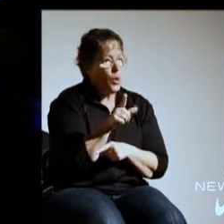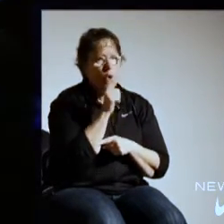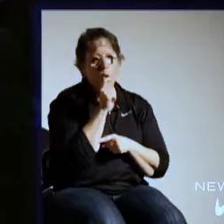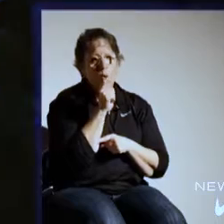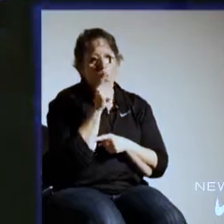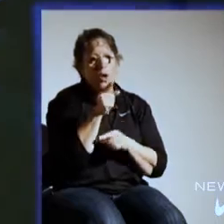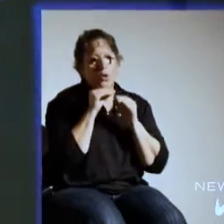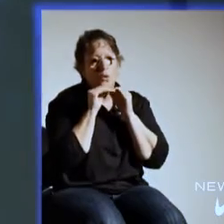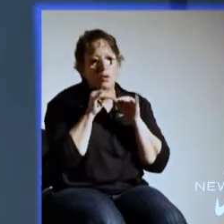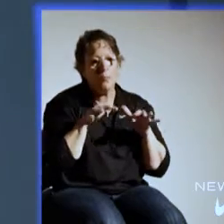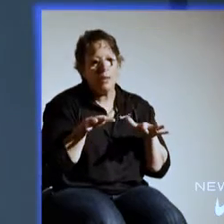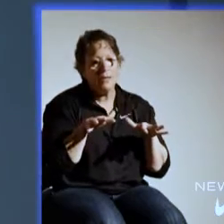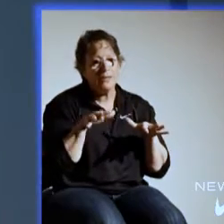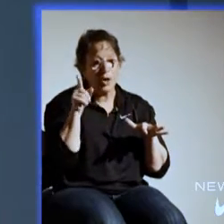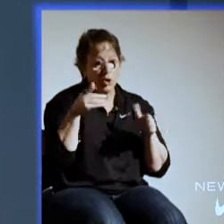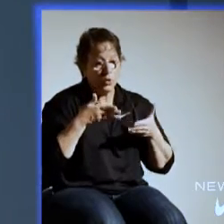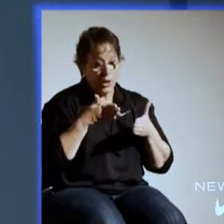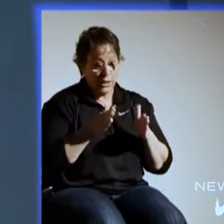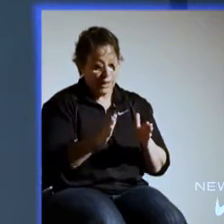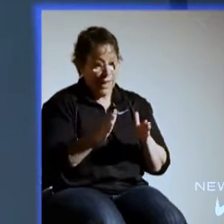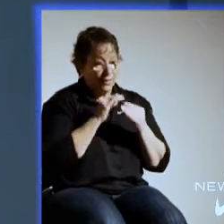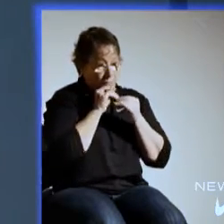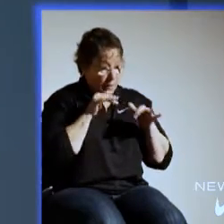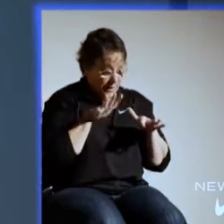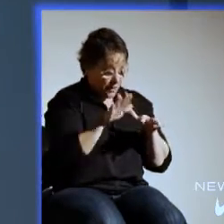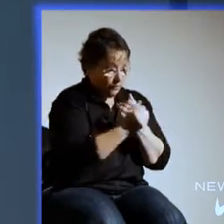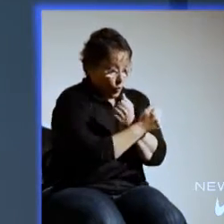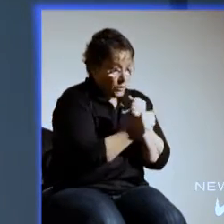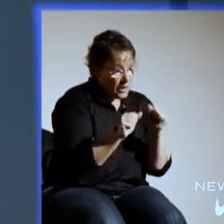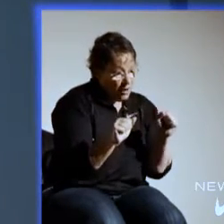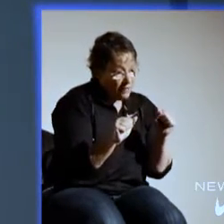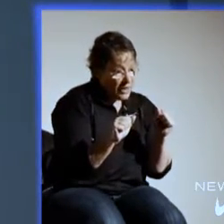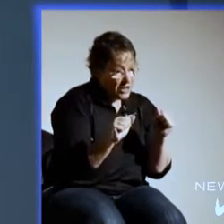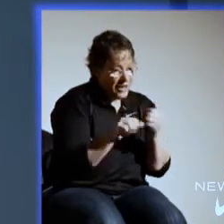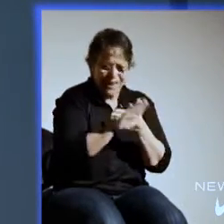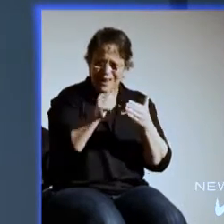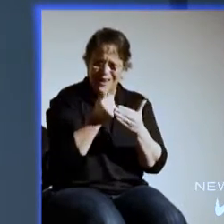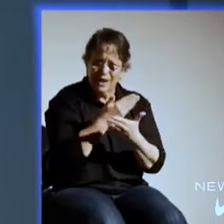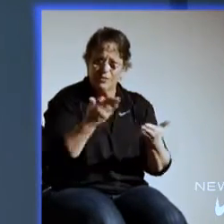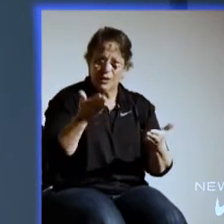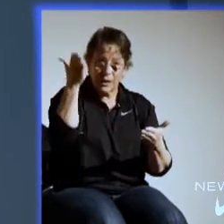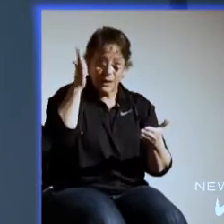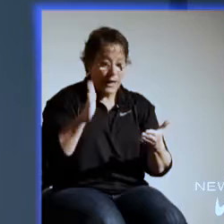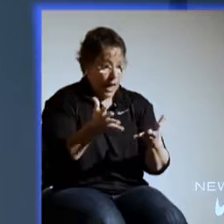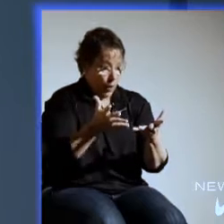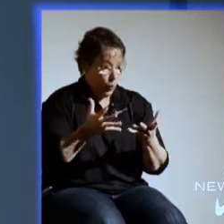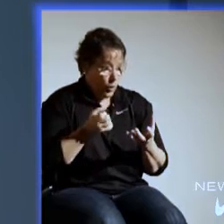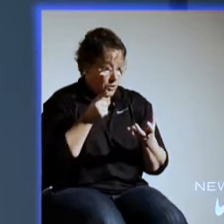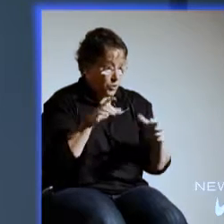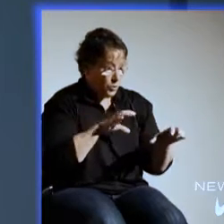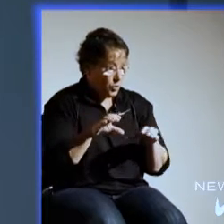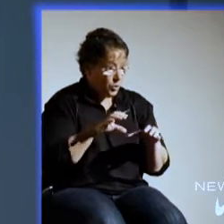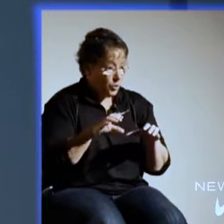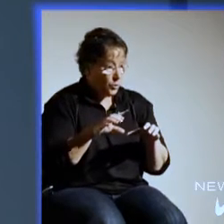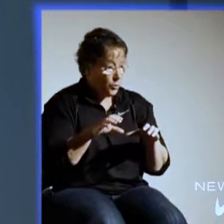Are you going to allow the blessing of your salvation and all that God calls you to in Christ end with